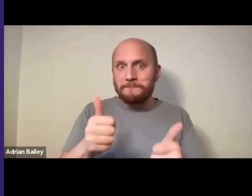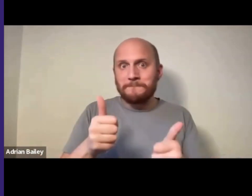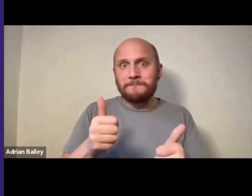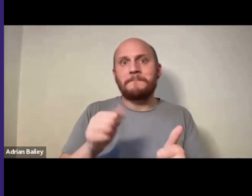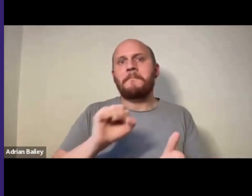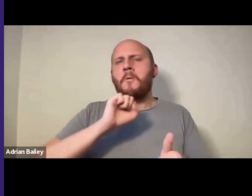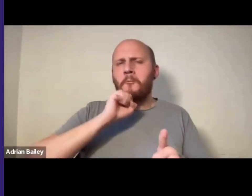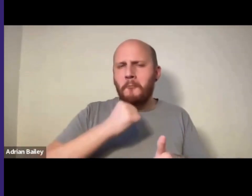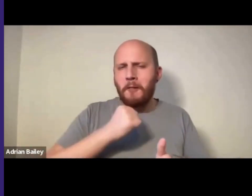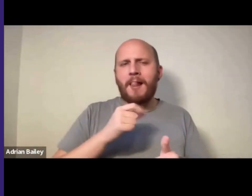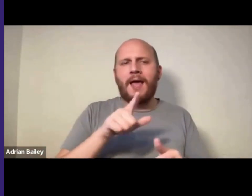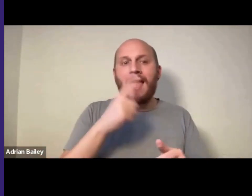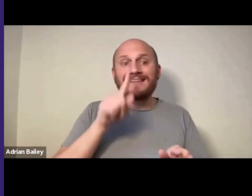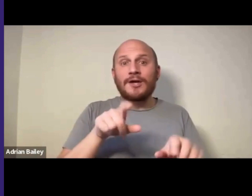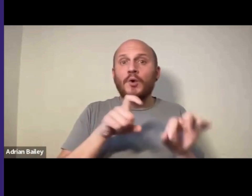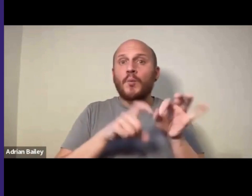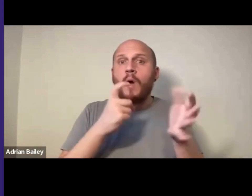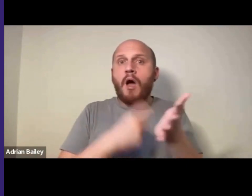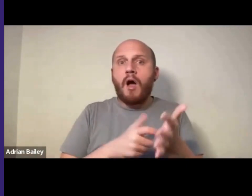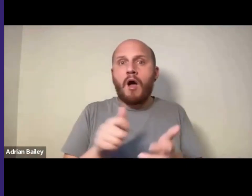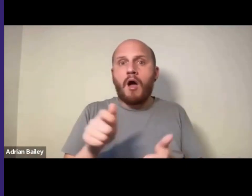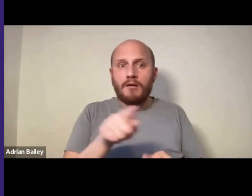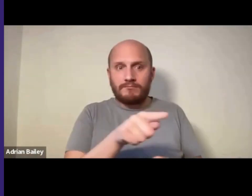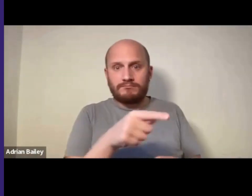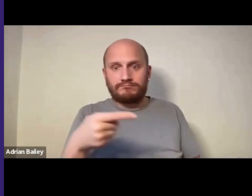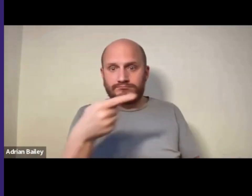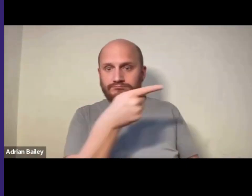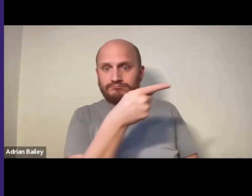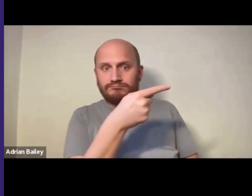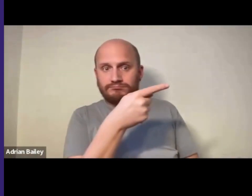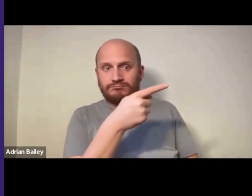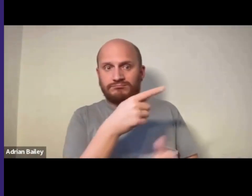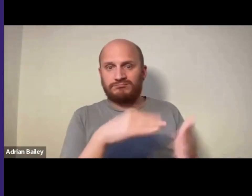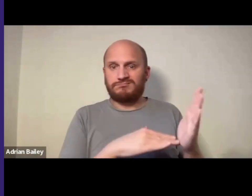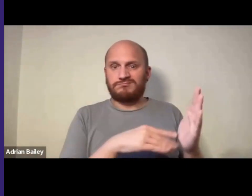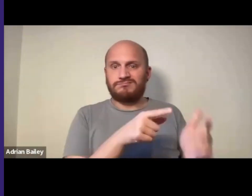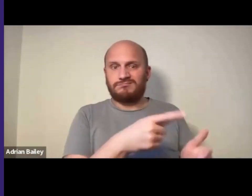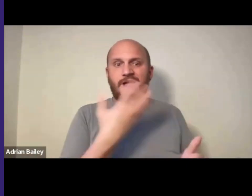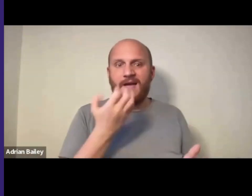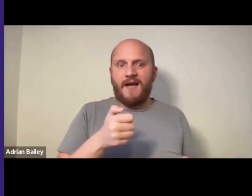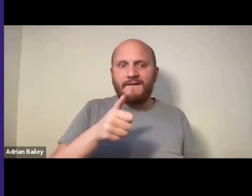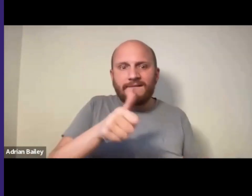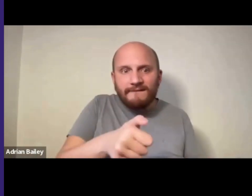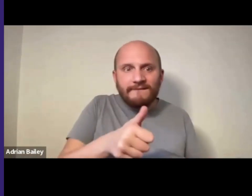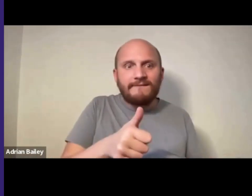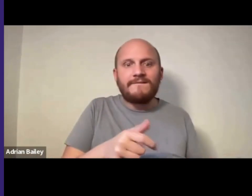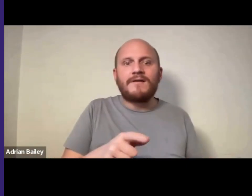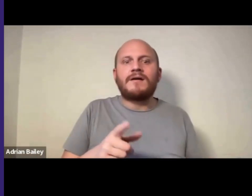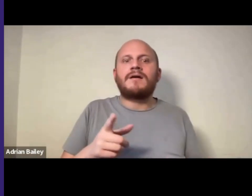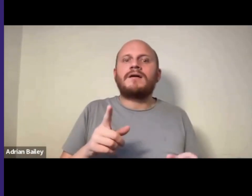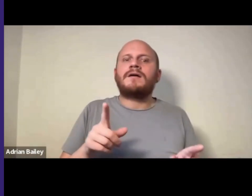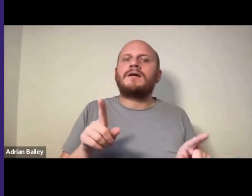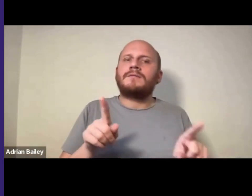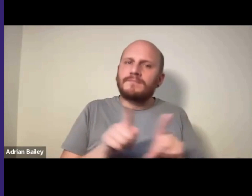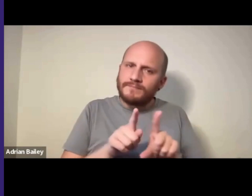share there's a QR code here where you can register for events, and we'll also share the link in the